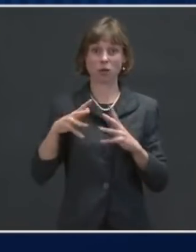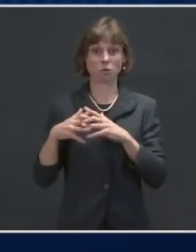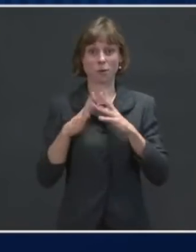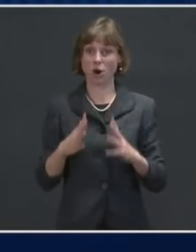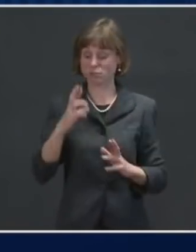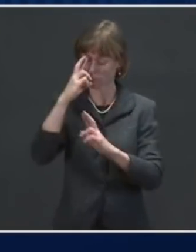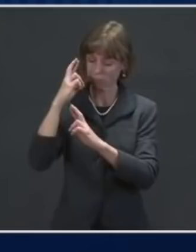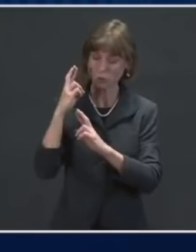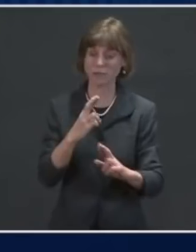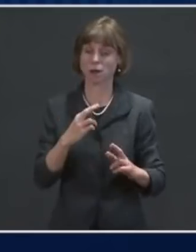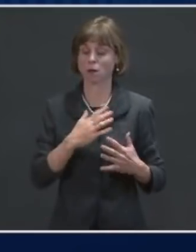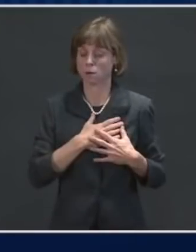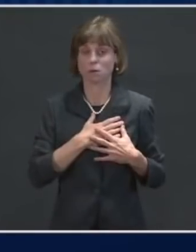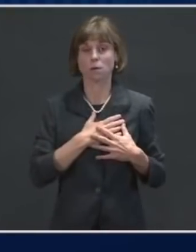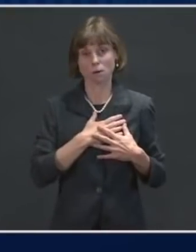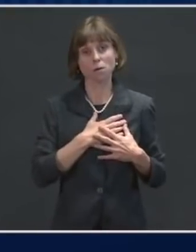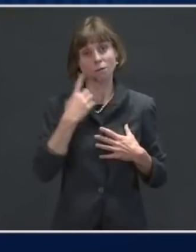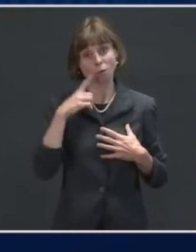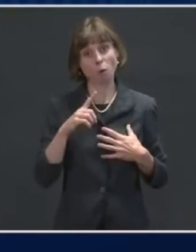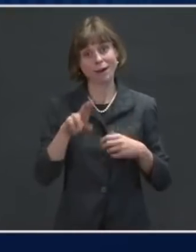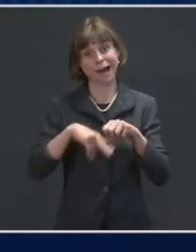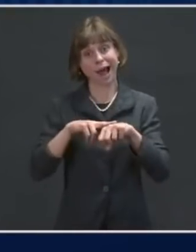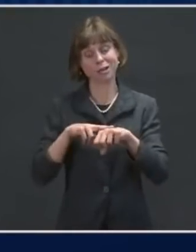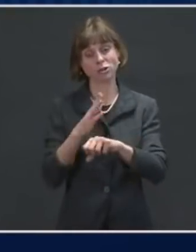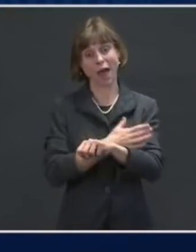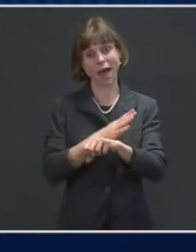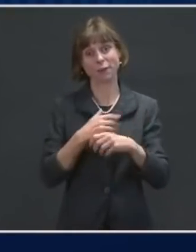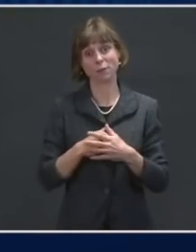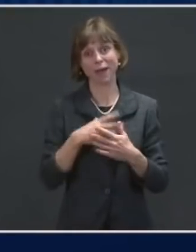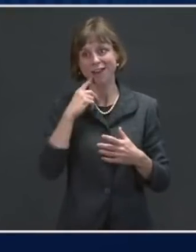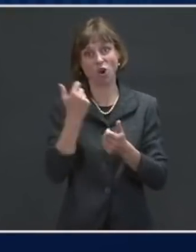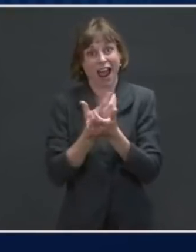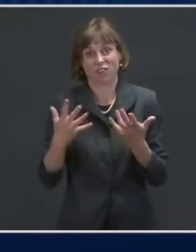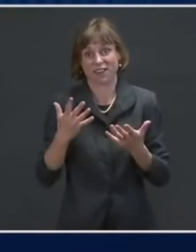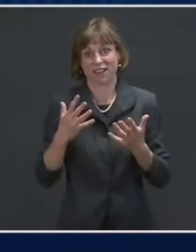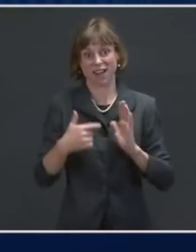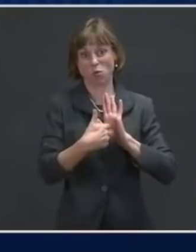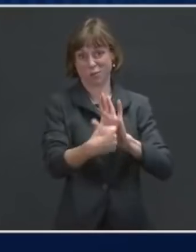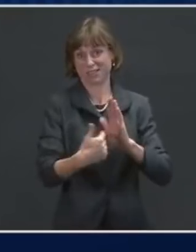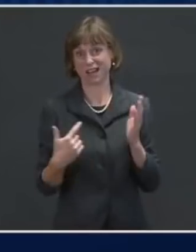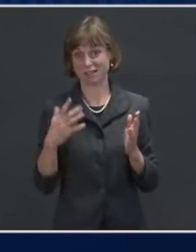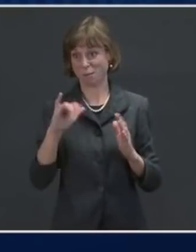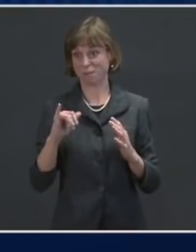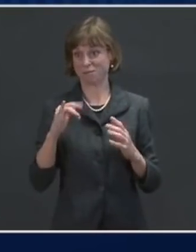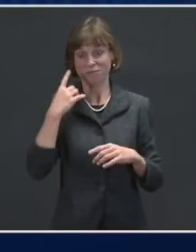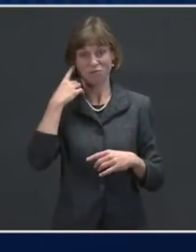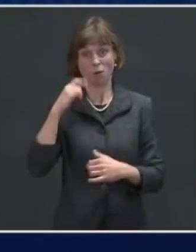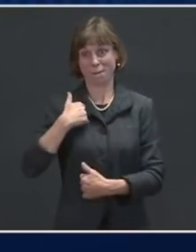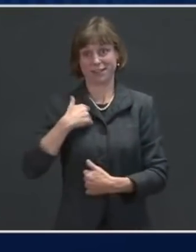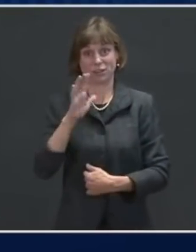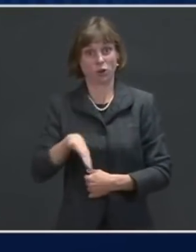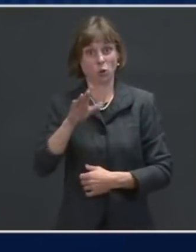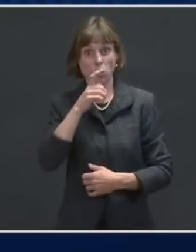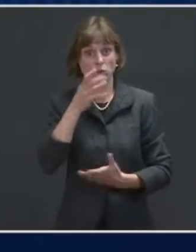anthem and all that it represents, especially for our men and women serving in uniform around the world. He'd also say that, of